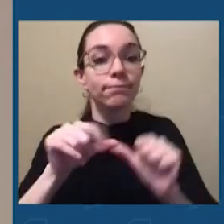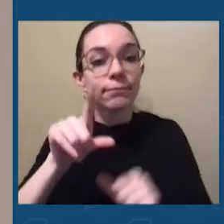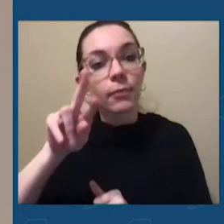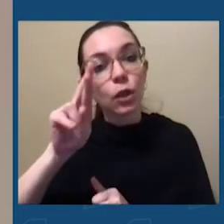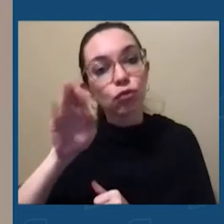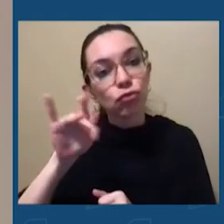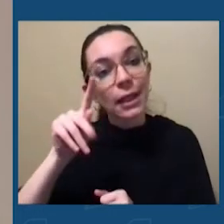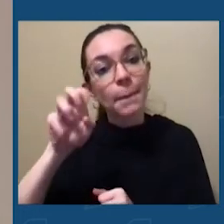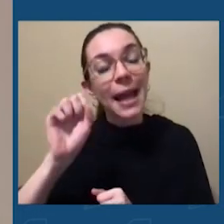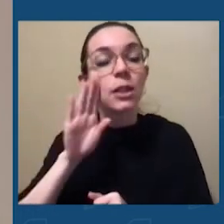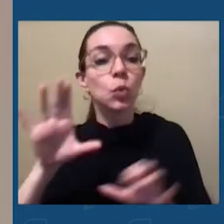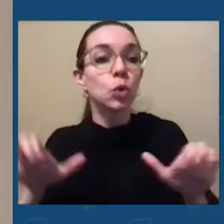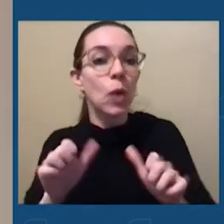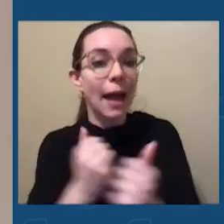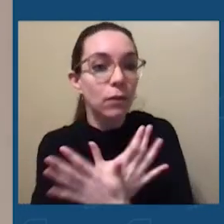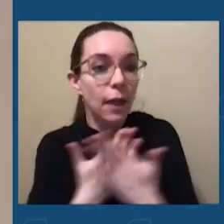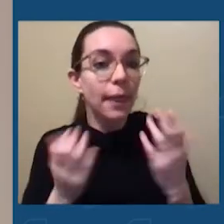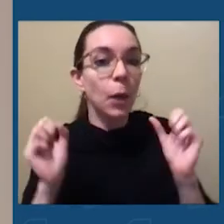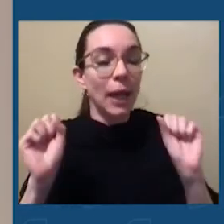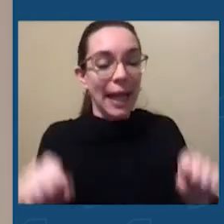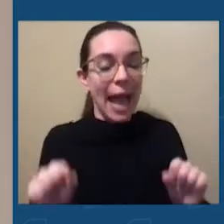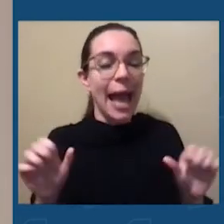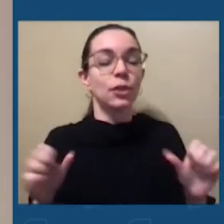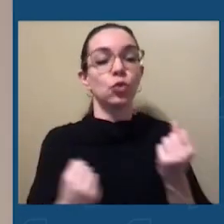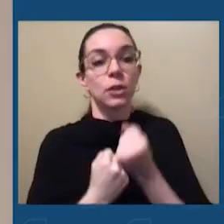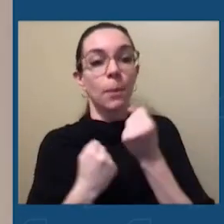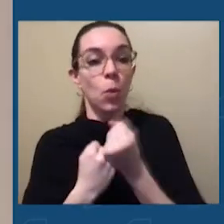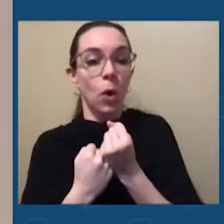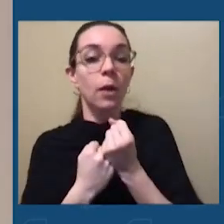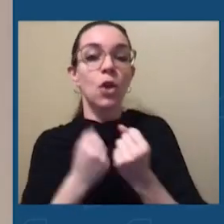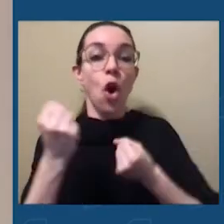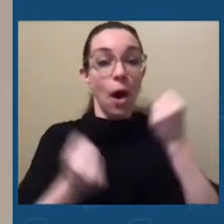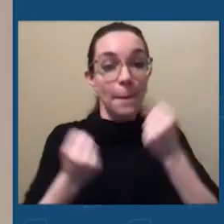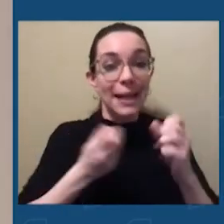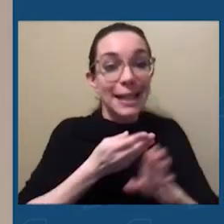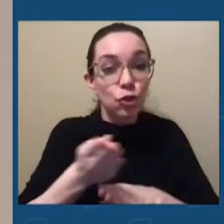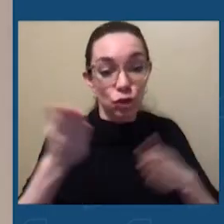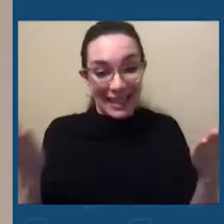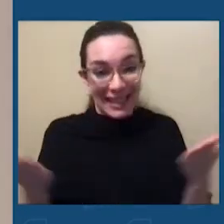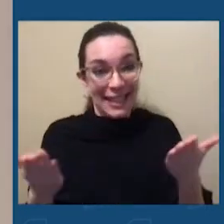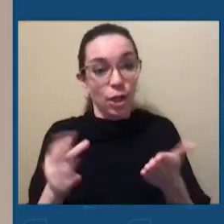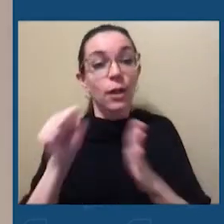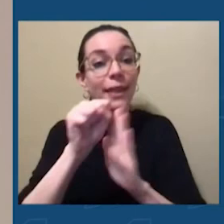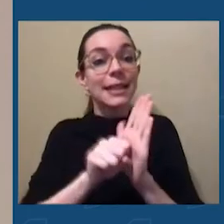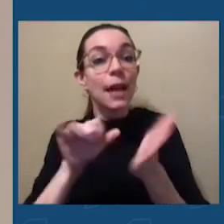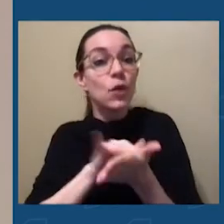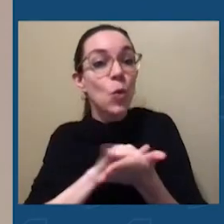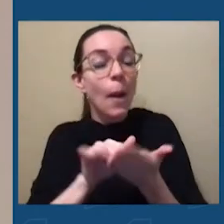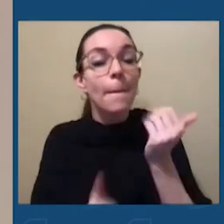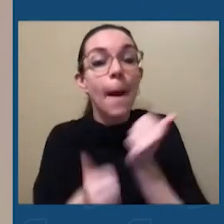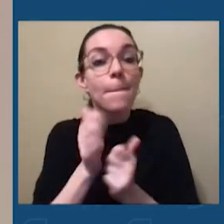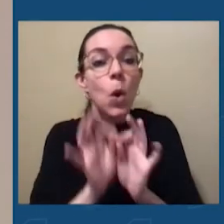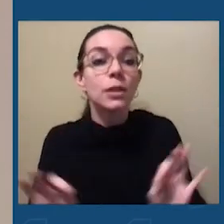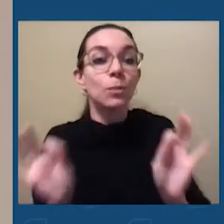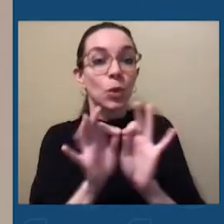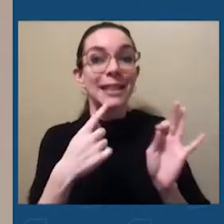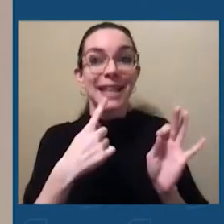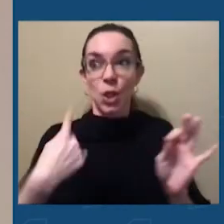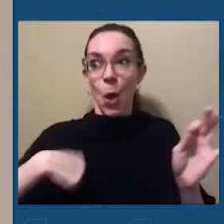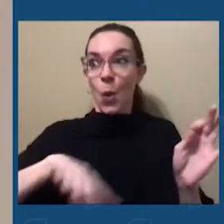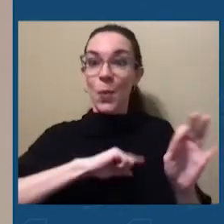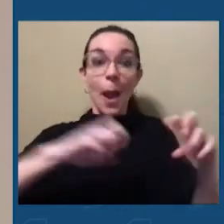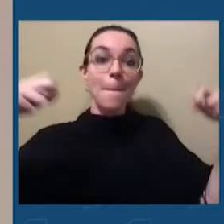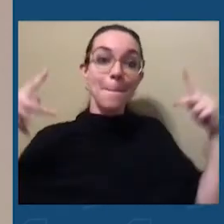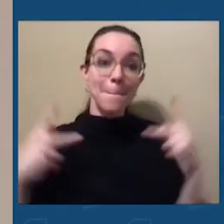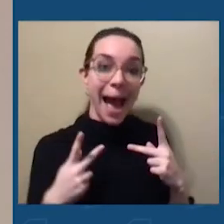can to help promote the automotive industry right here in the state of New York, but most importantly, This says we are back. Welcome